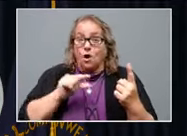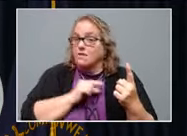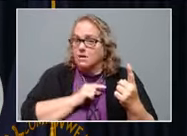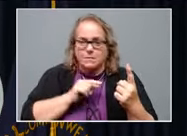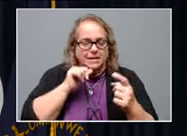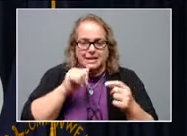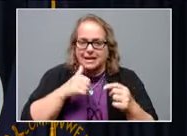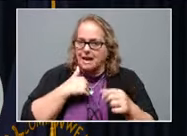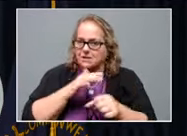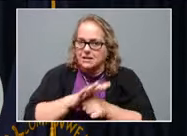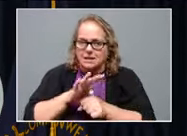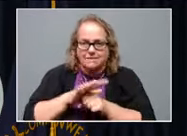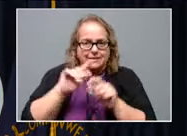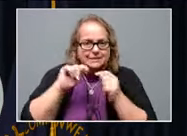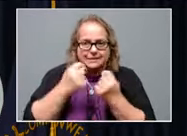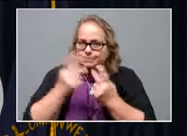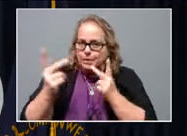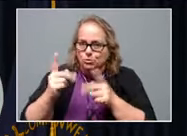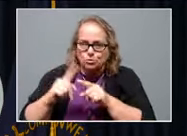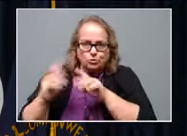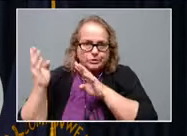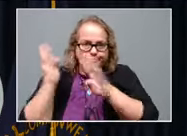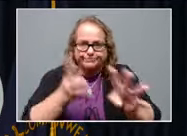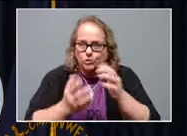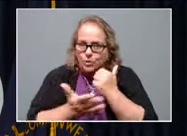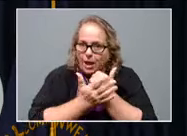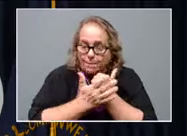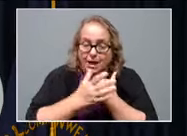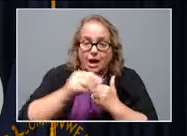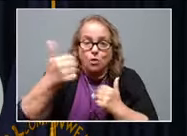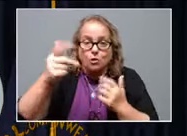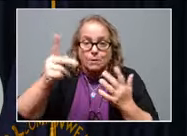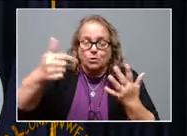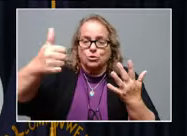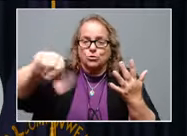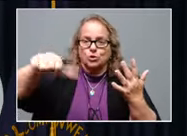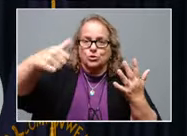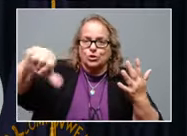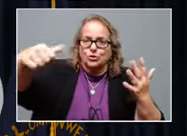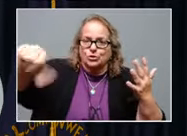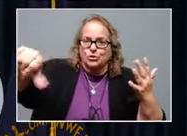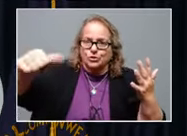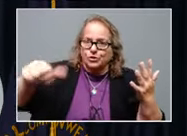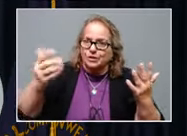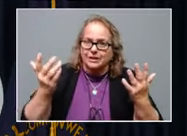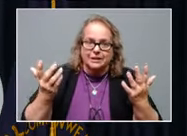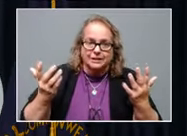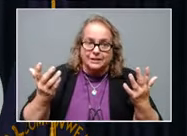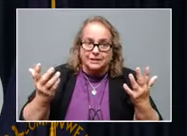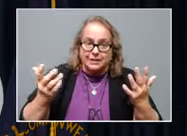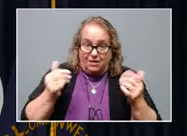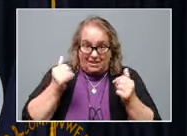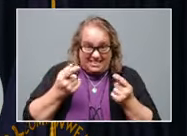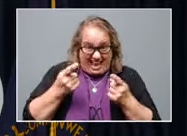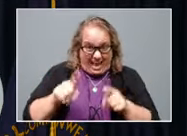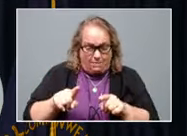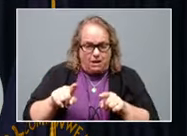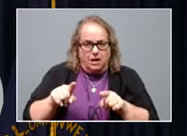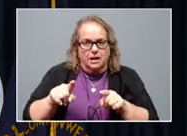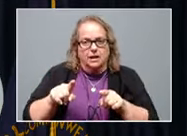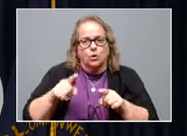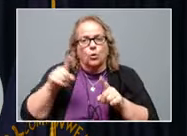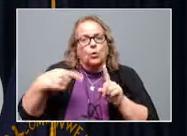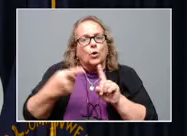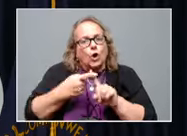team available, and the others were turned down at least for that period. Now, this happened right as the hurricane